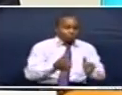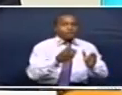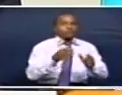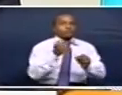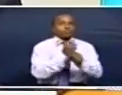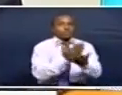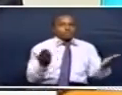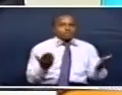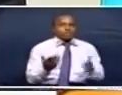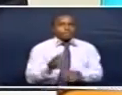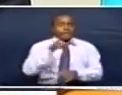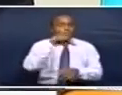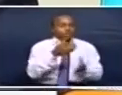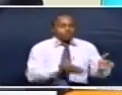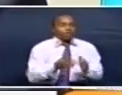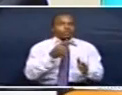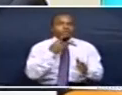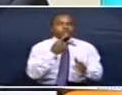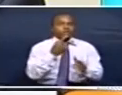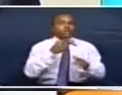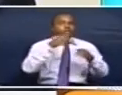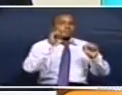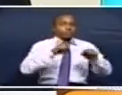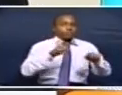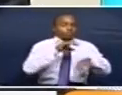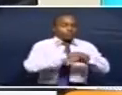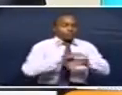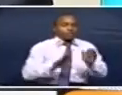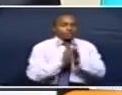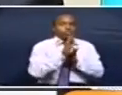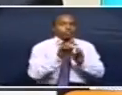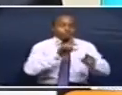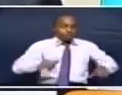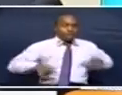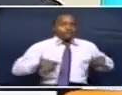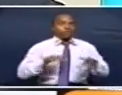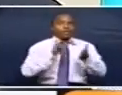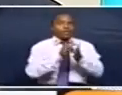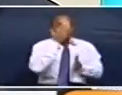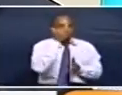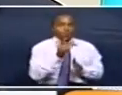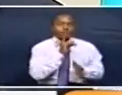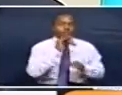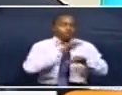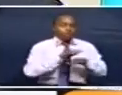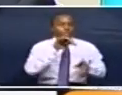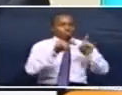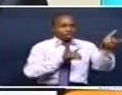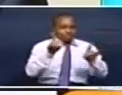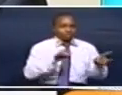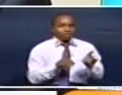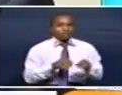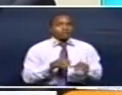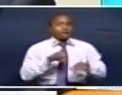way that says it is possible to get your development and still alive. That is why we're saying that we're on a journey,